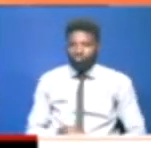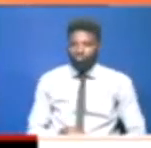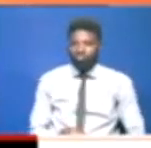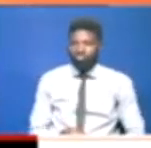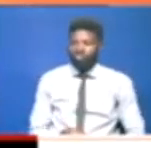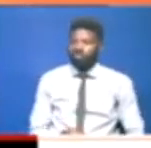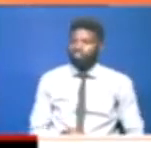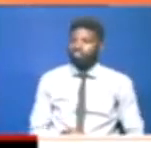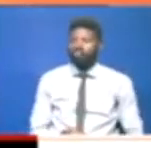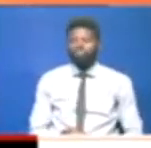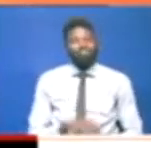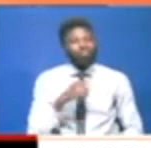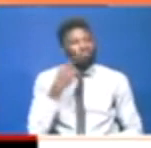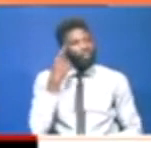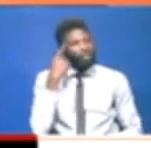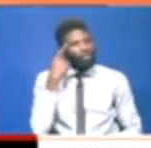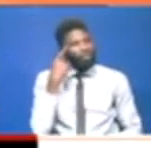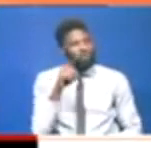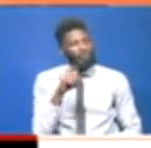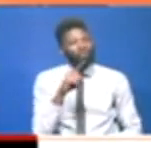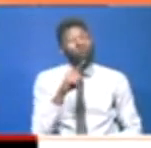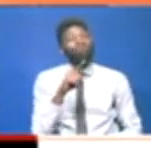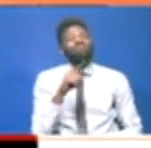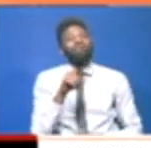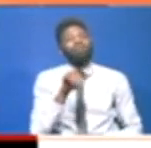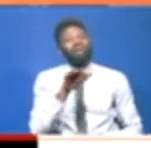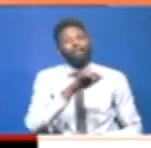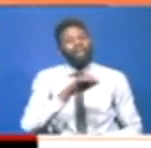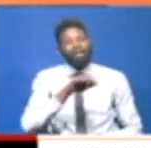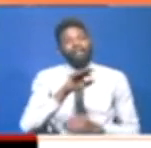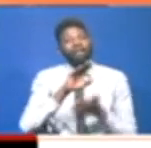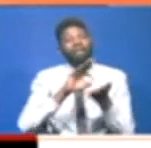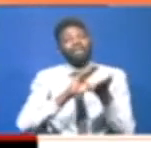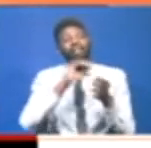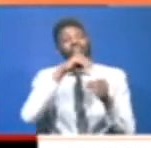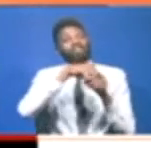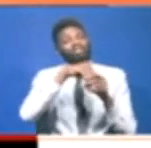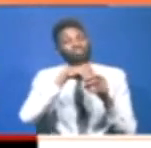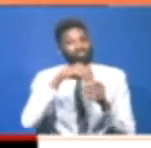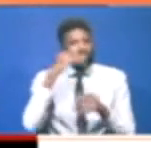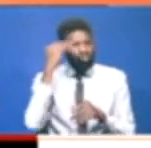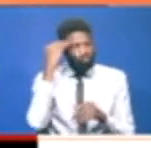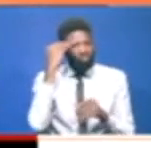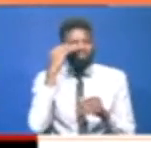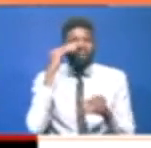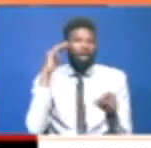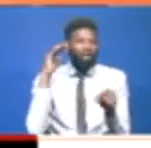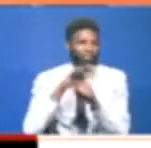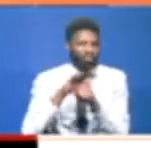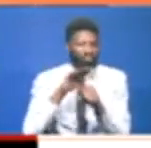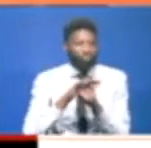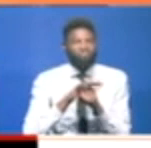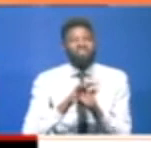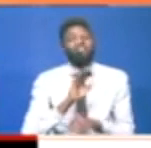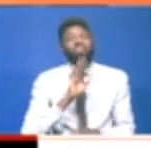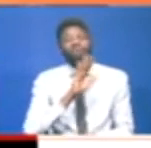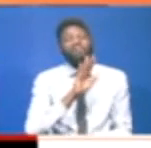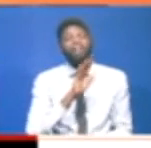In terms of investment, I know a lot of pension schemes, you know, they prefer to invest